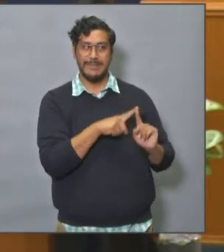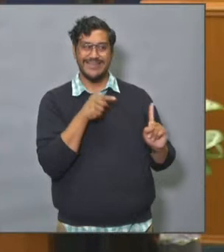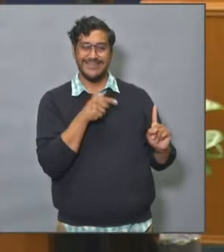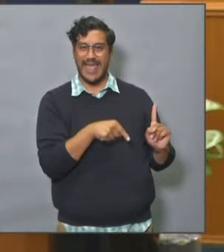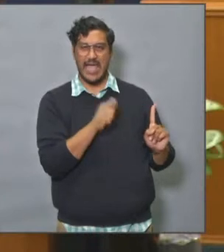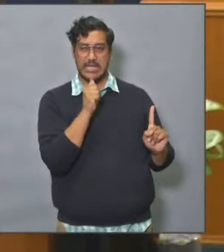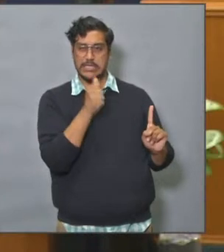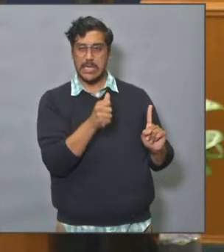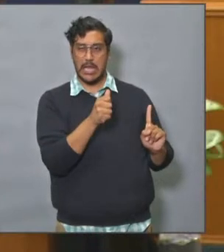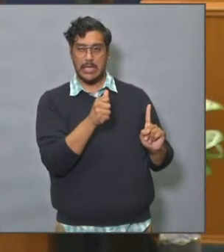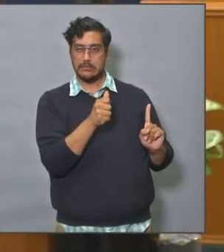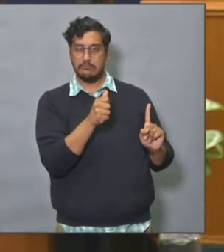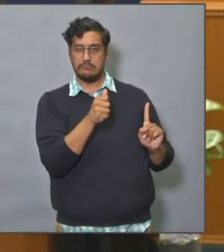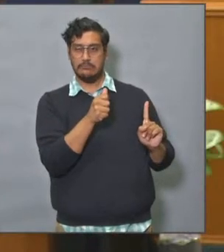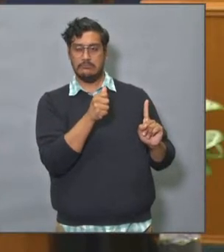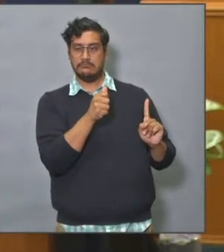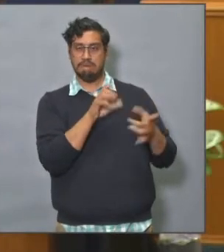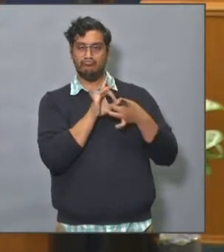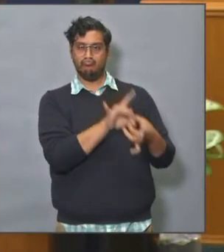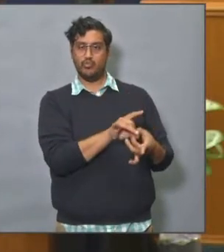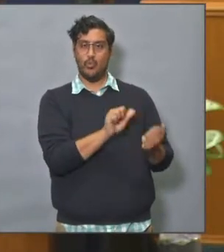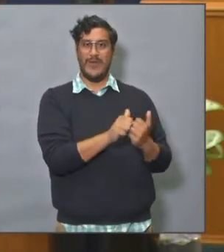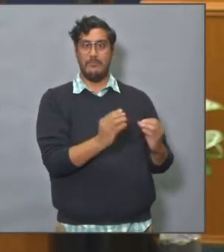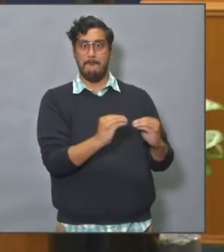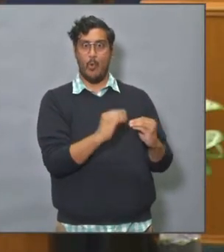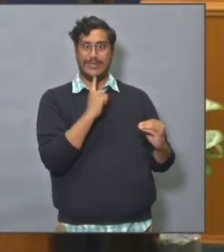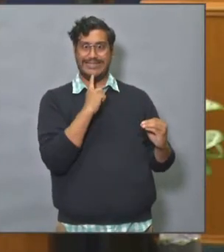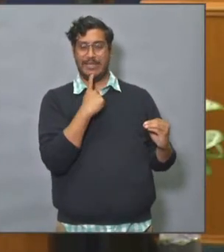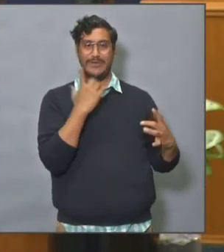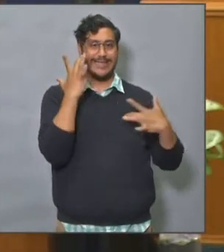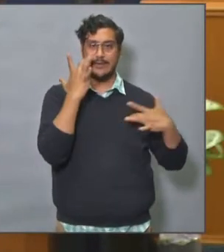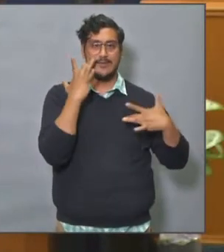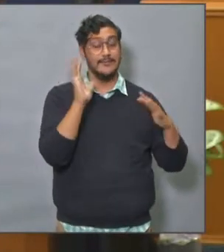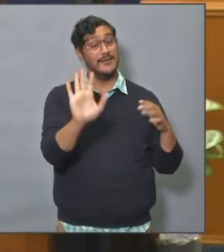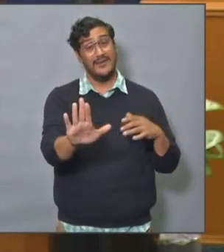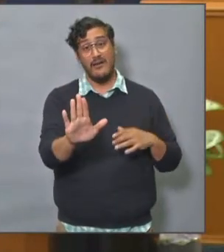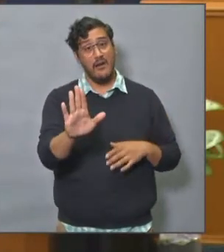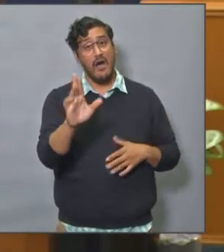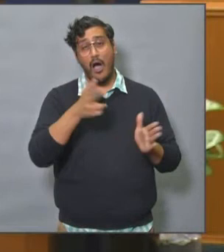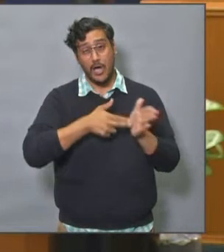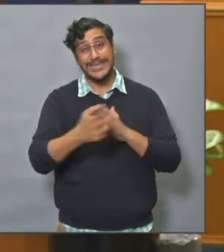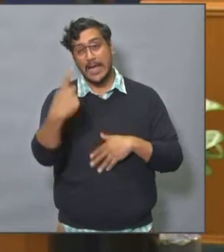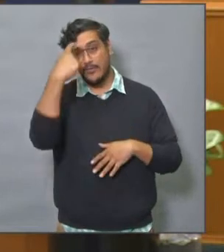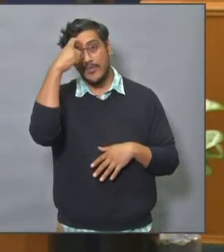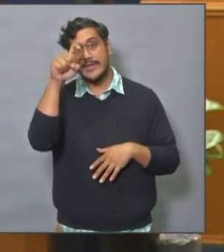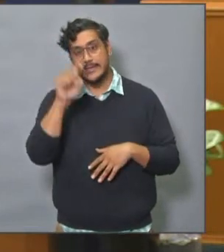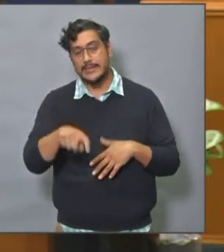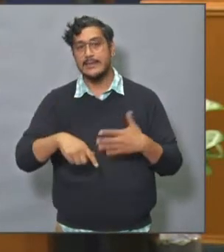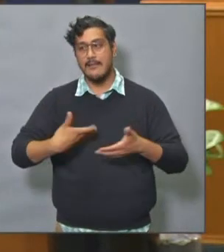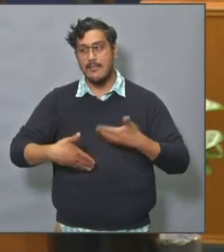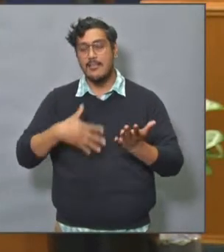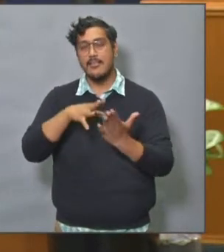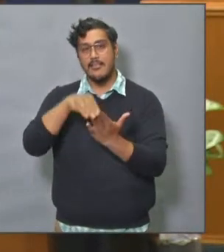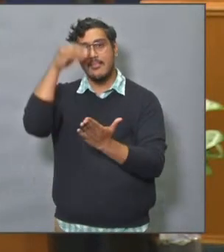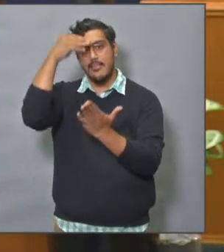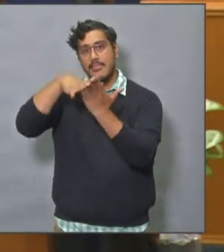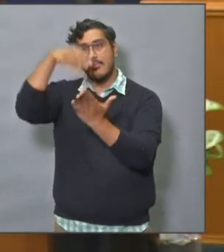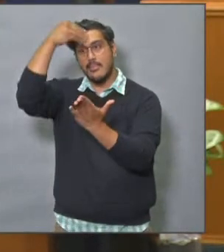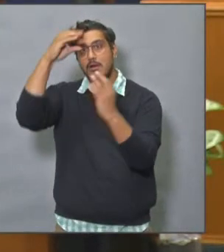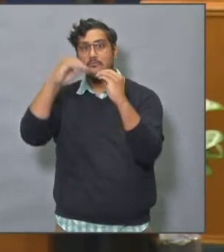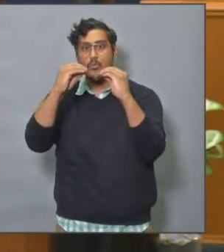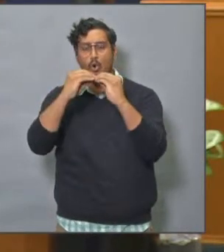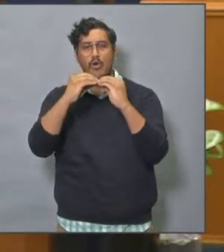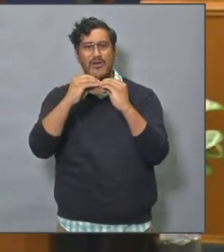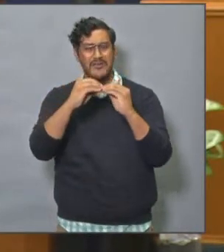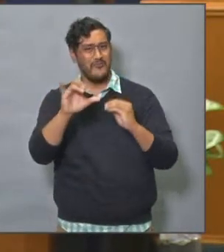associated with more serious illness. I think we just have to continue to learn more to be able to answer anything definitively about what's